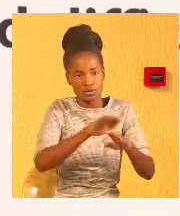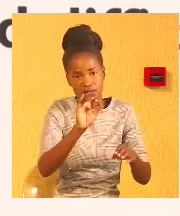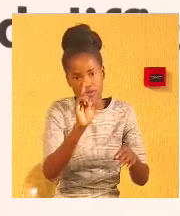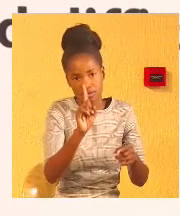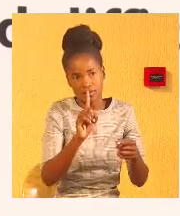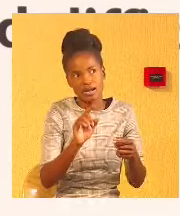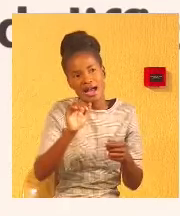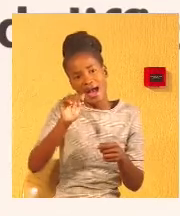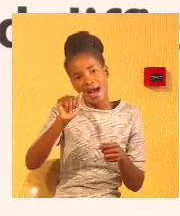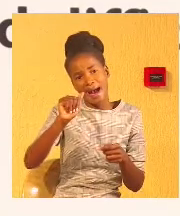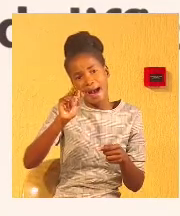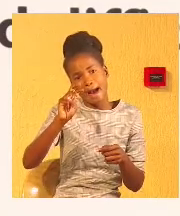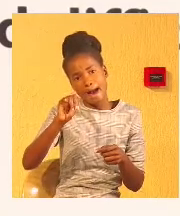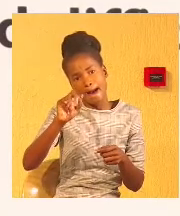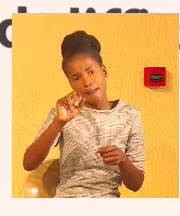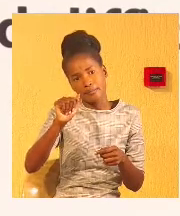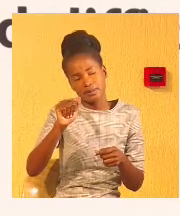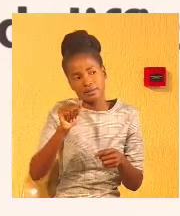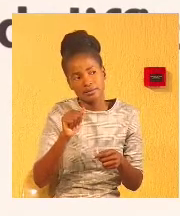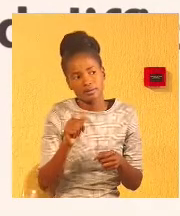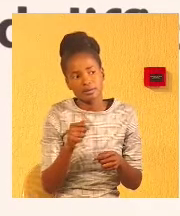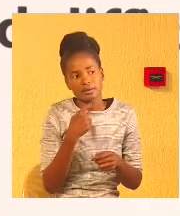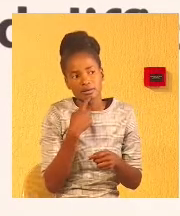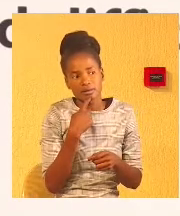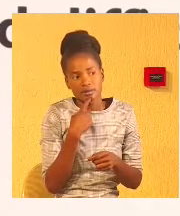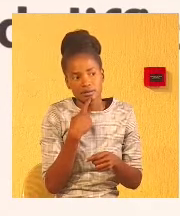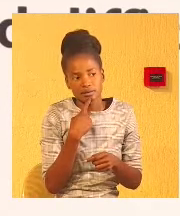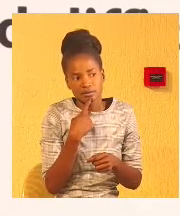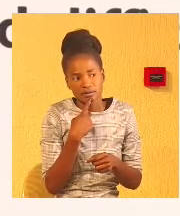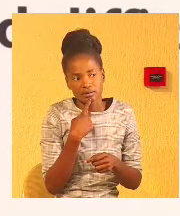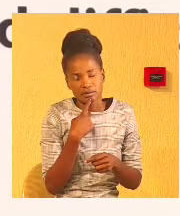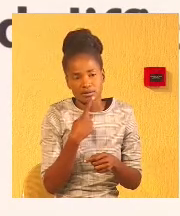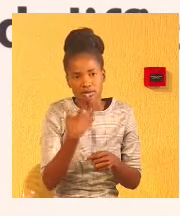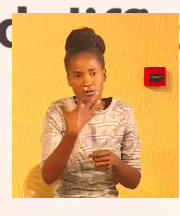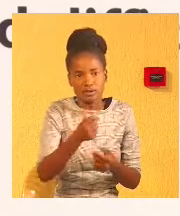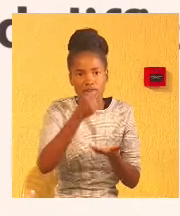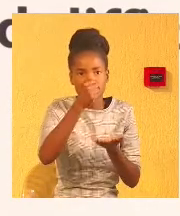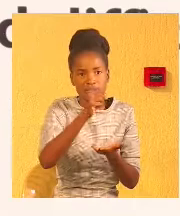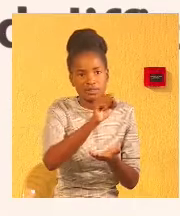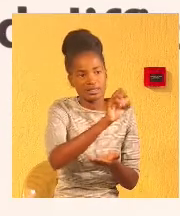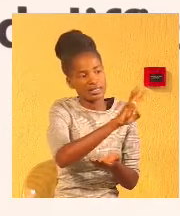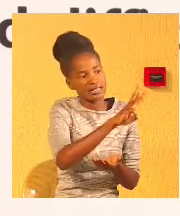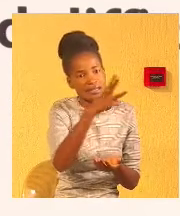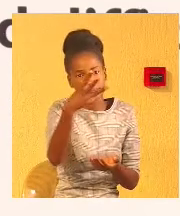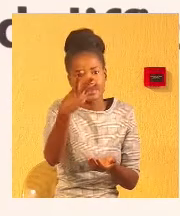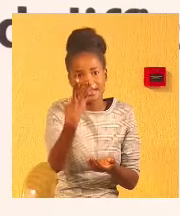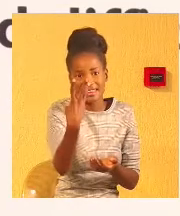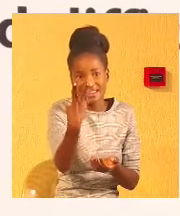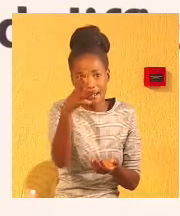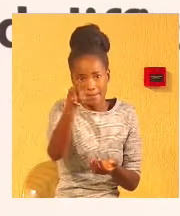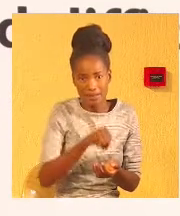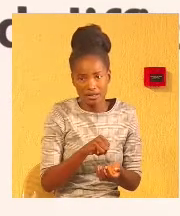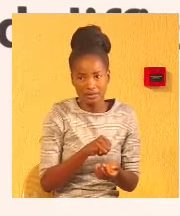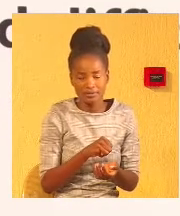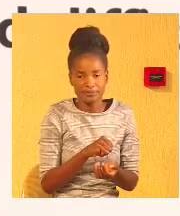assured us, meaning the ministry, that it had a budget of up to 3 million for